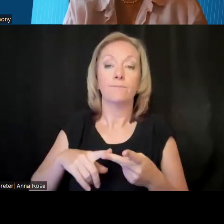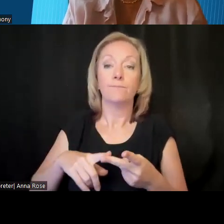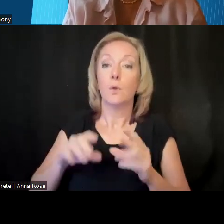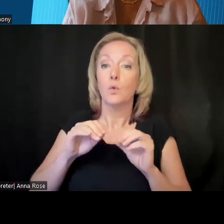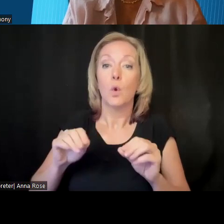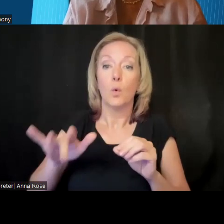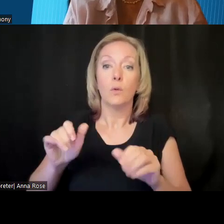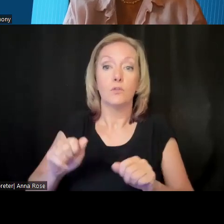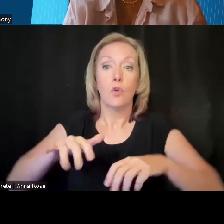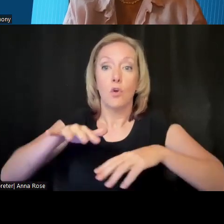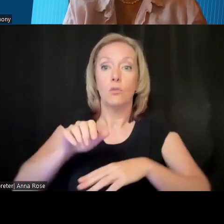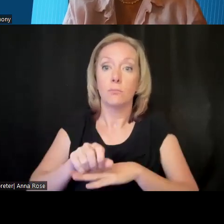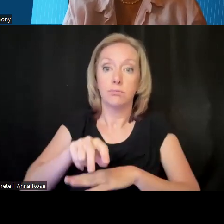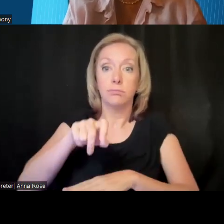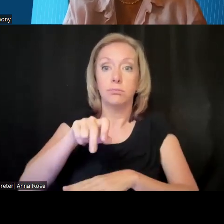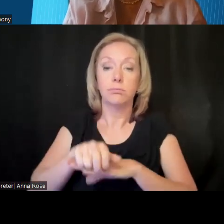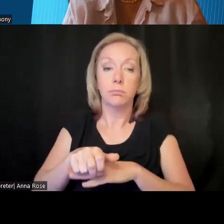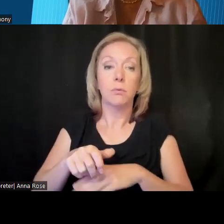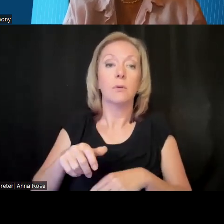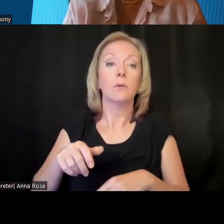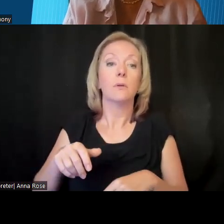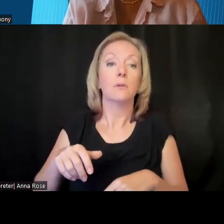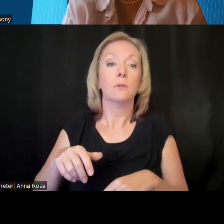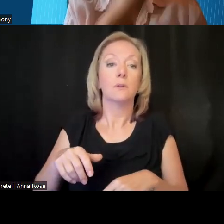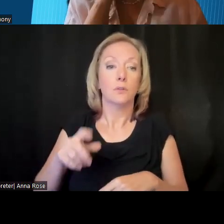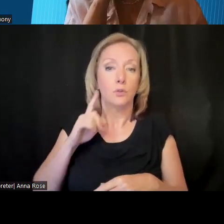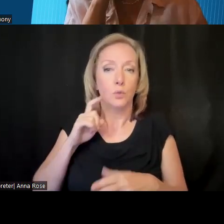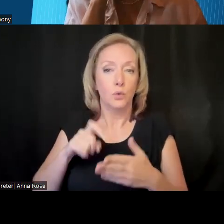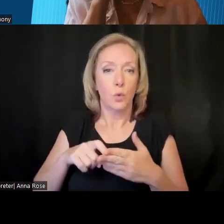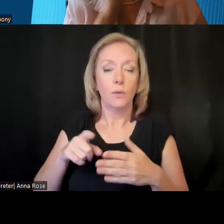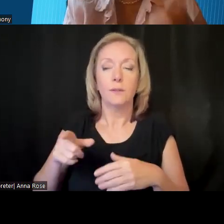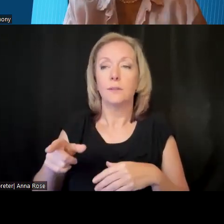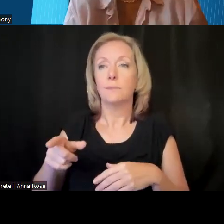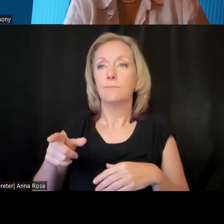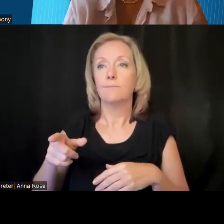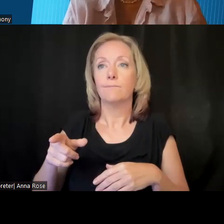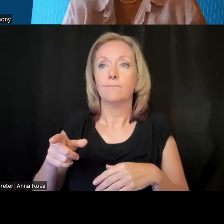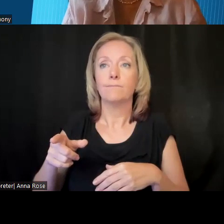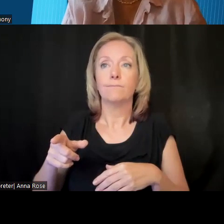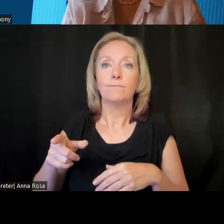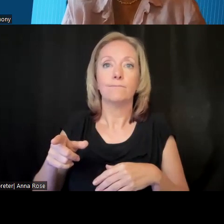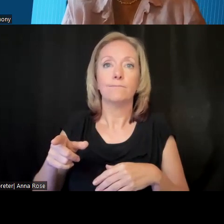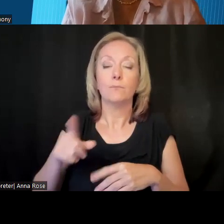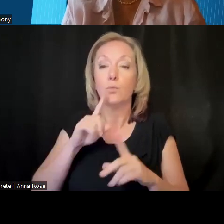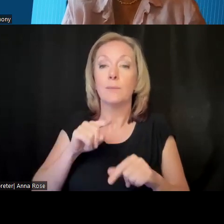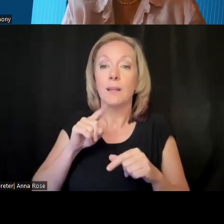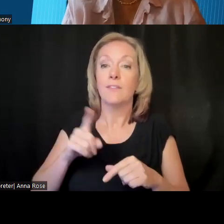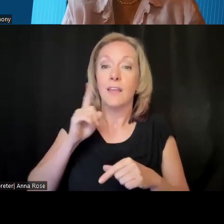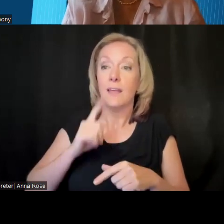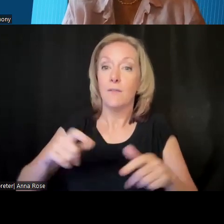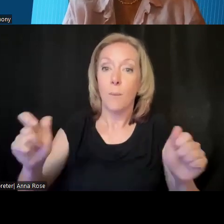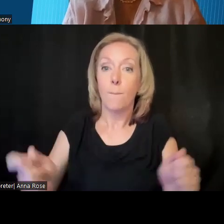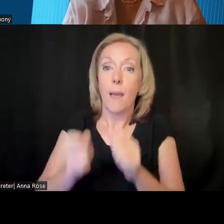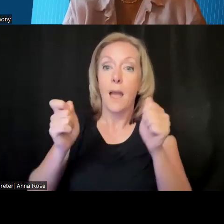startle. So you will see some of these things on listening or response types